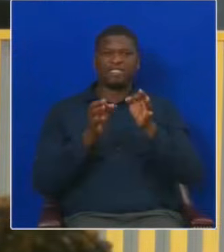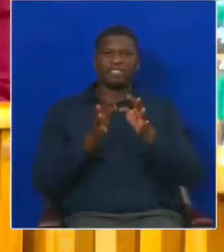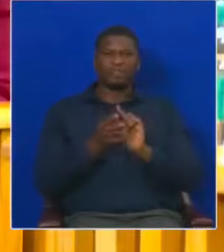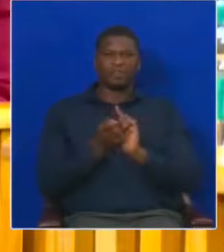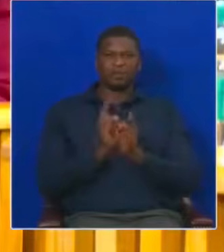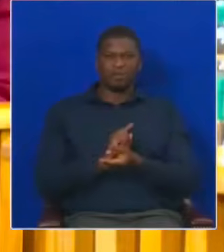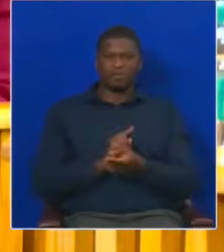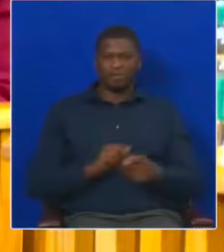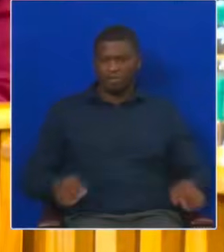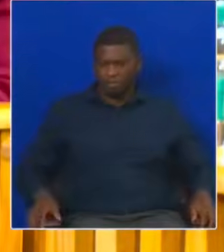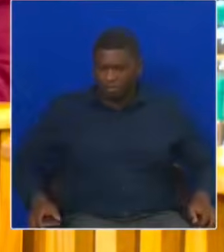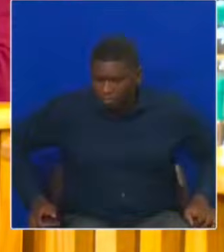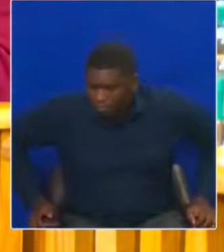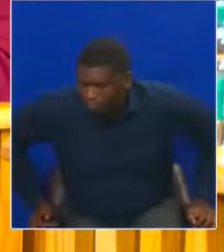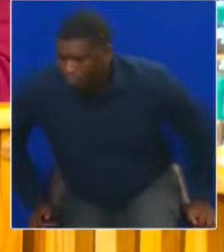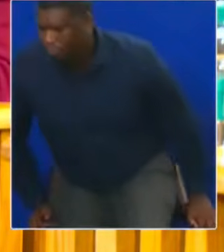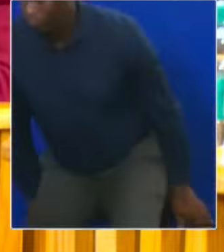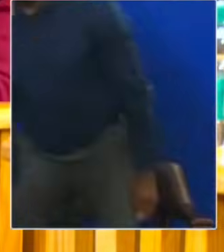Witness C,